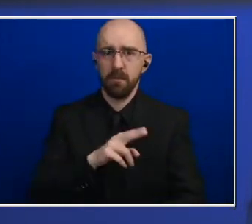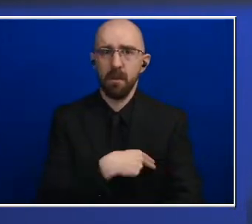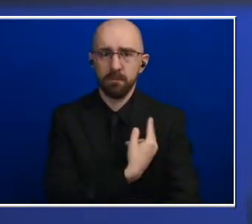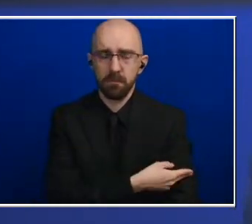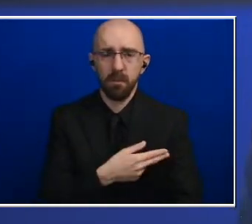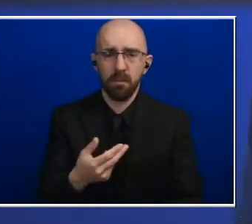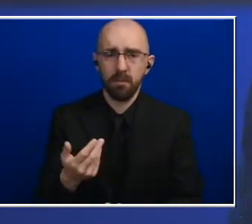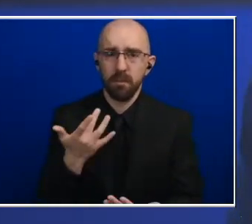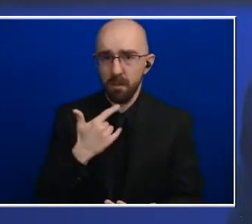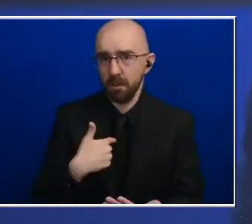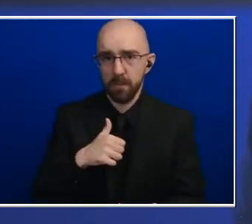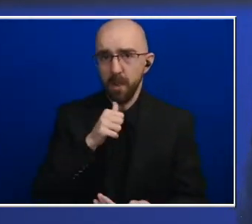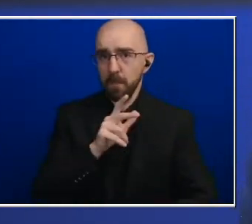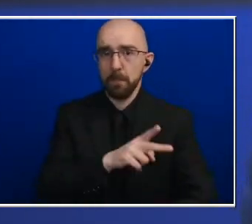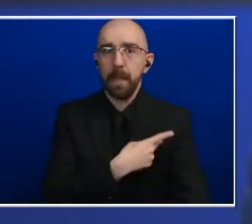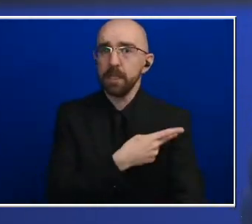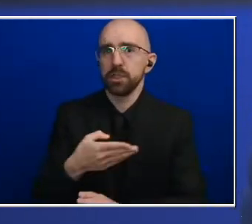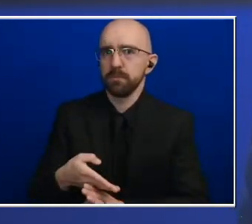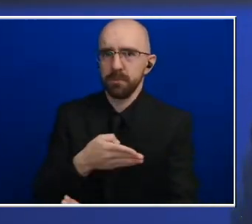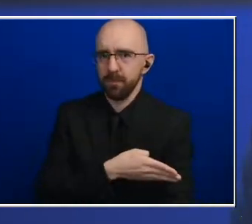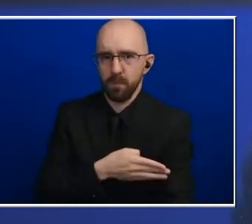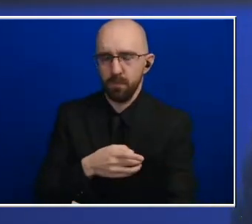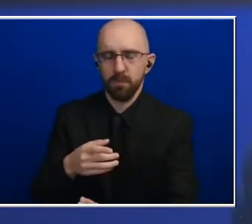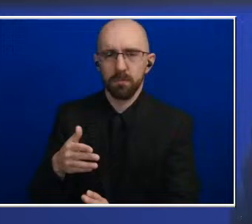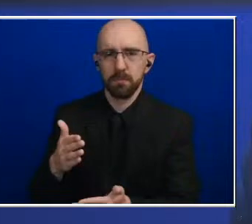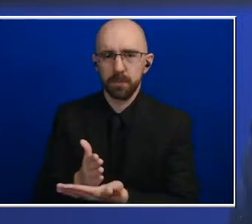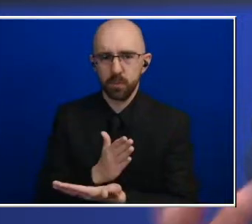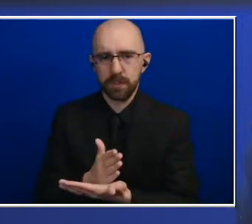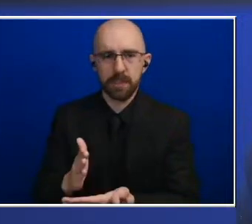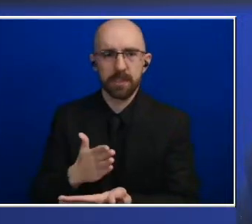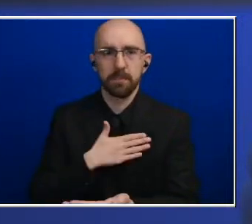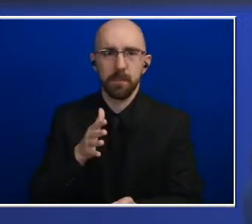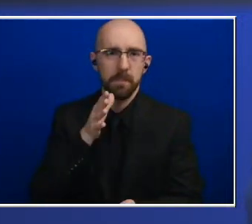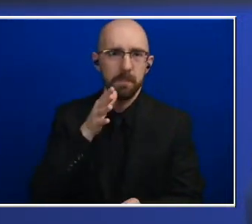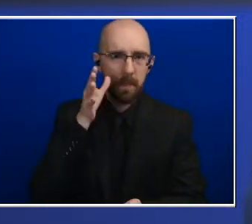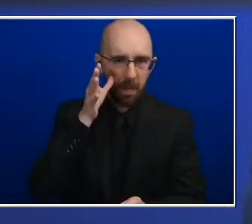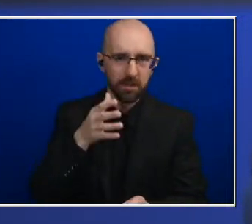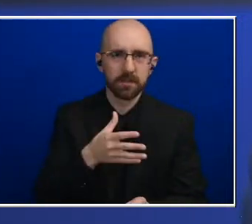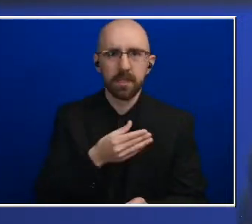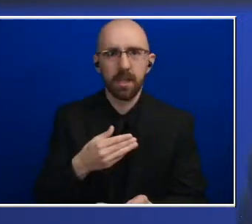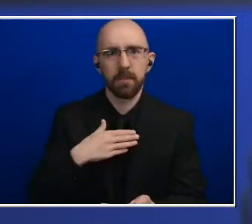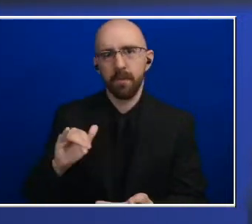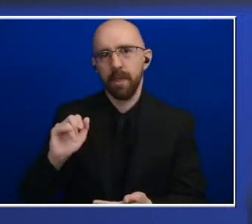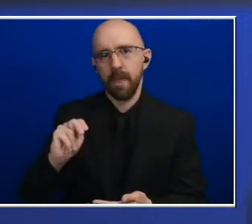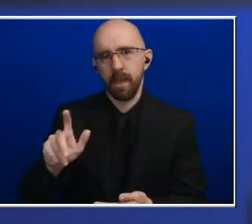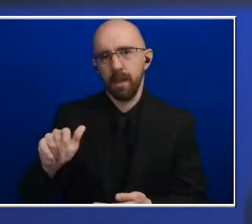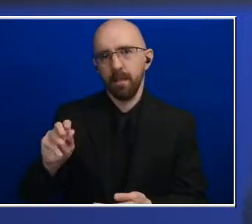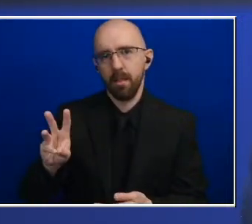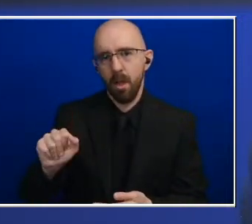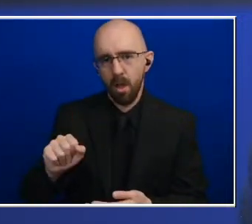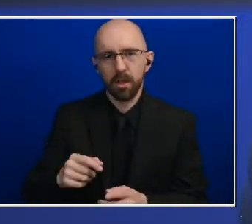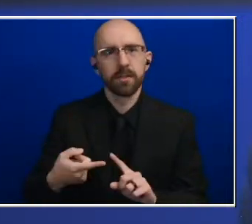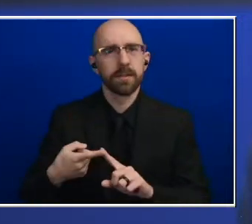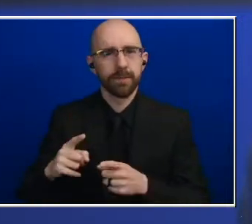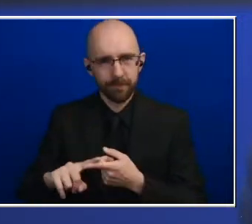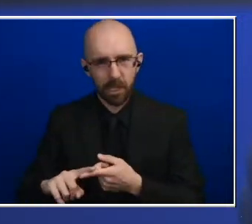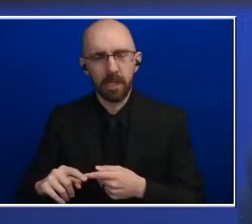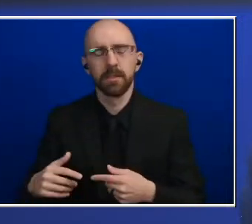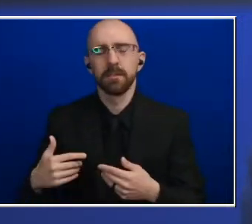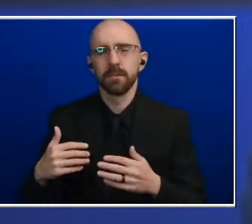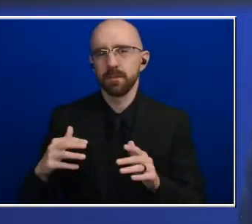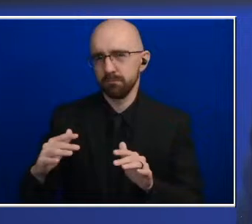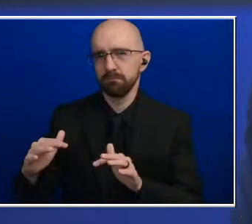before. But between my parents and my in-laws and friends and